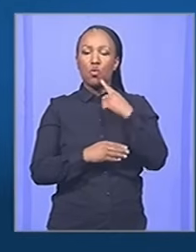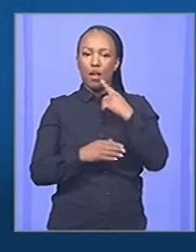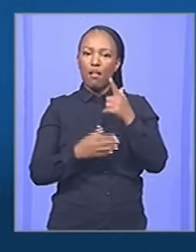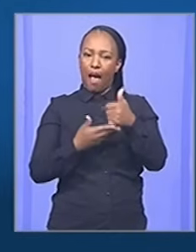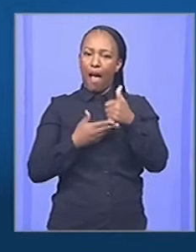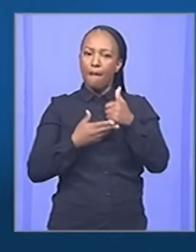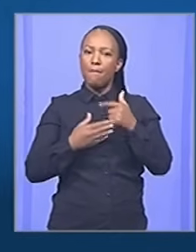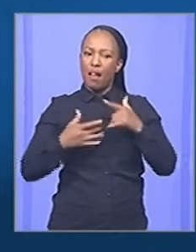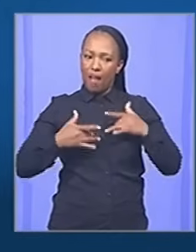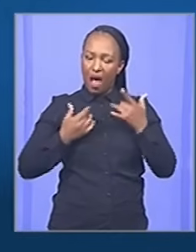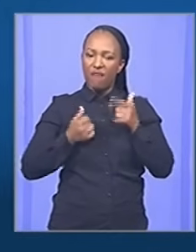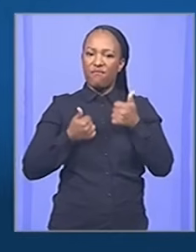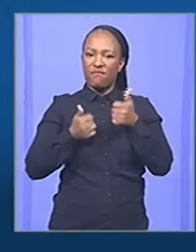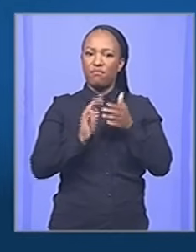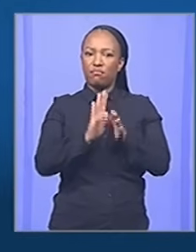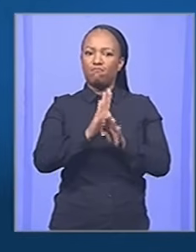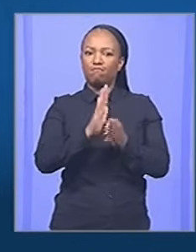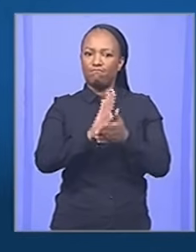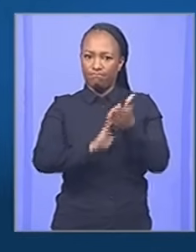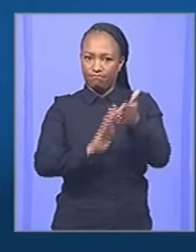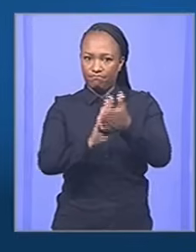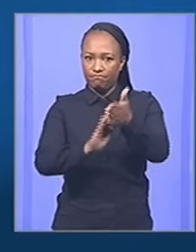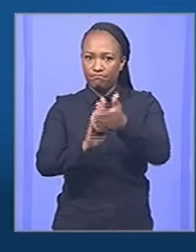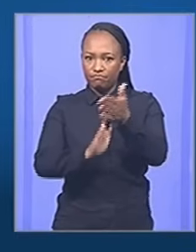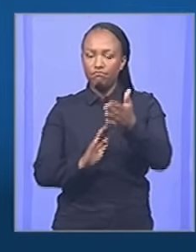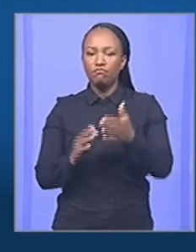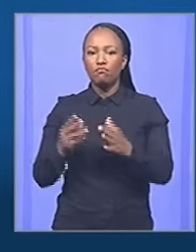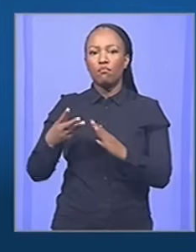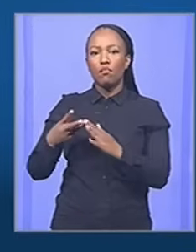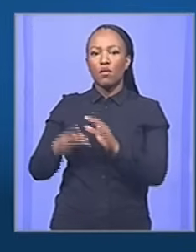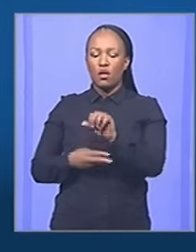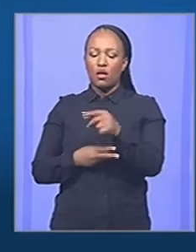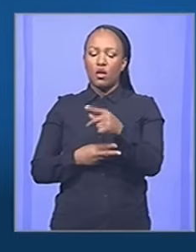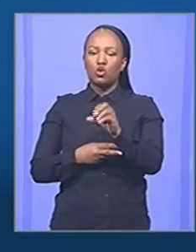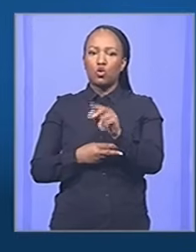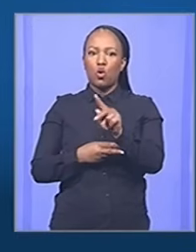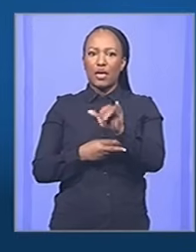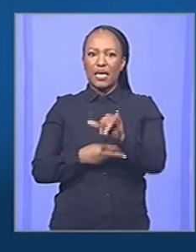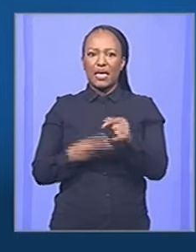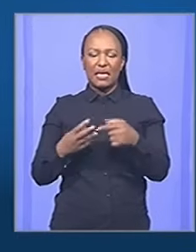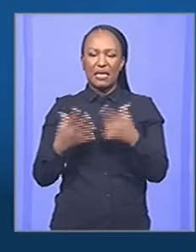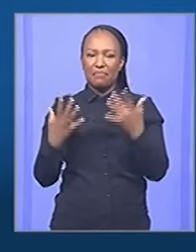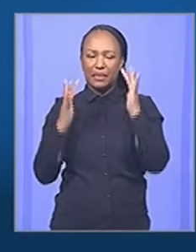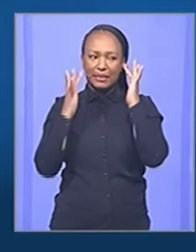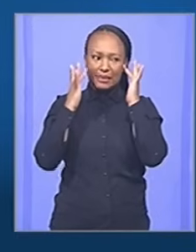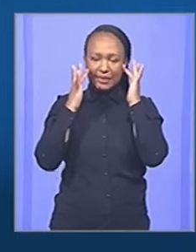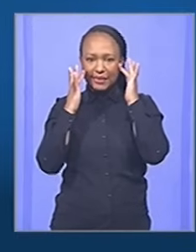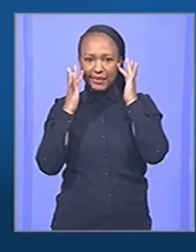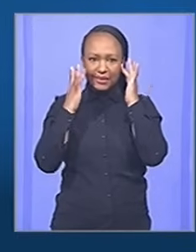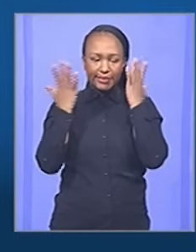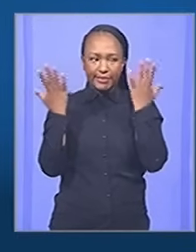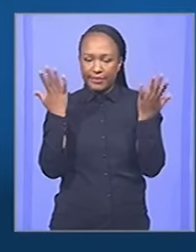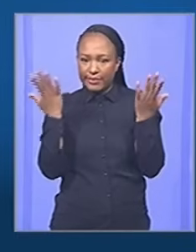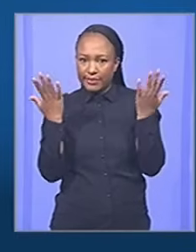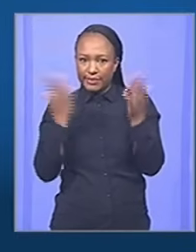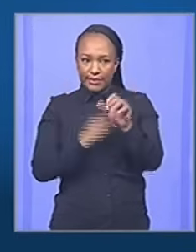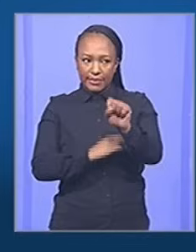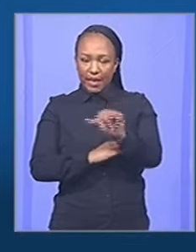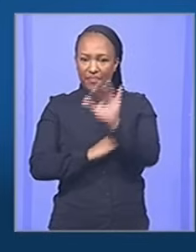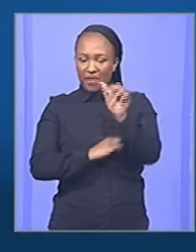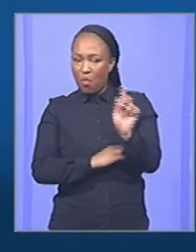dinosi. Mafirišo ke yana o re maikutlo a ka ke a kgakanego a retse ruri Afrika Borwa o tla nyama